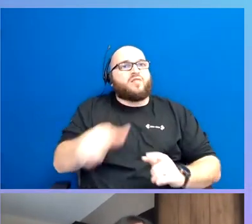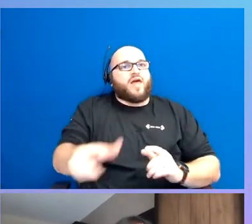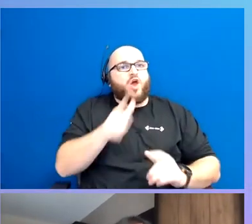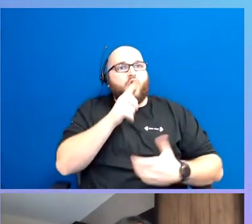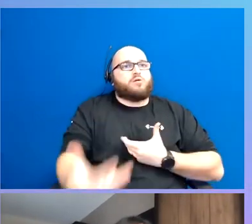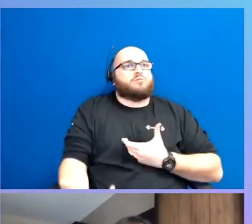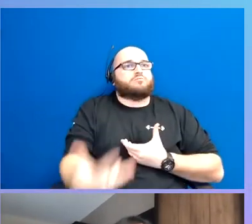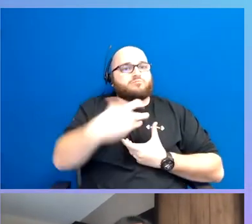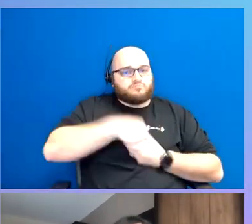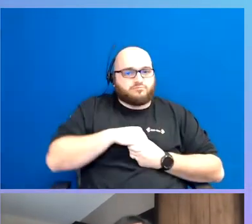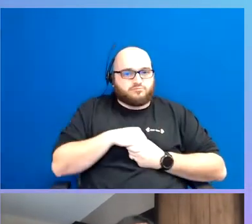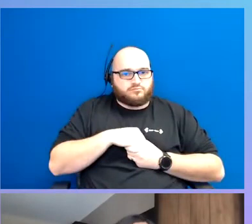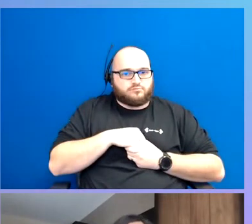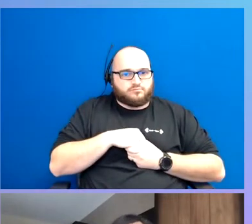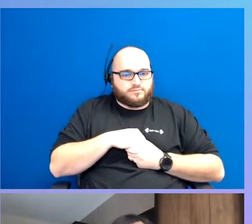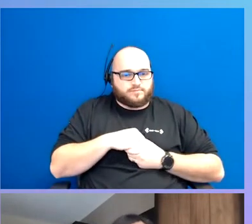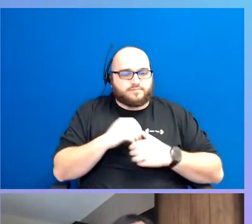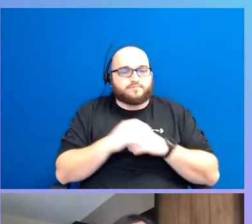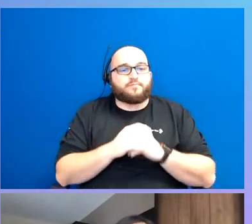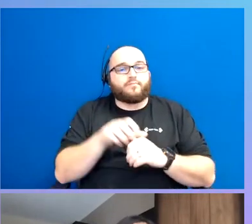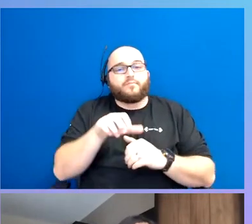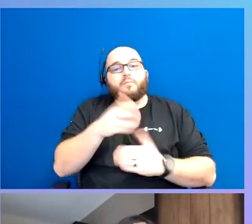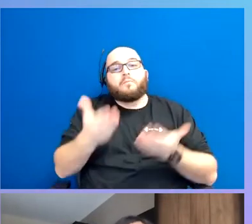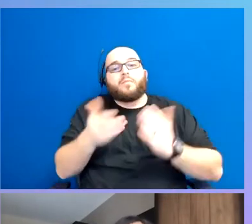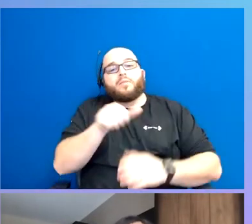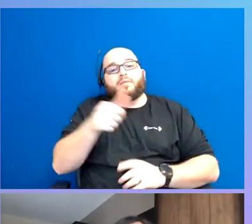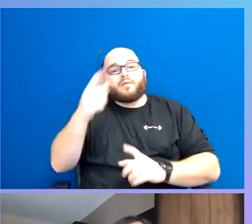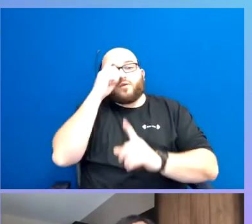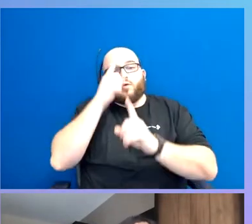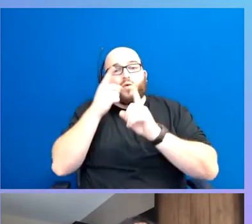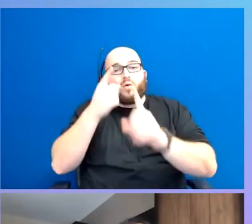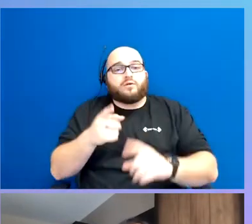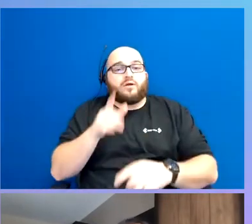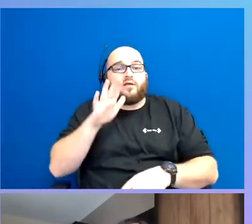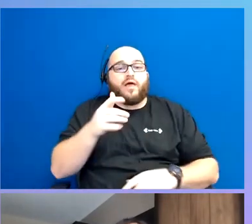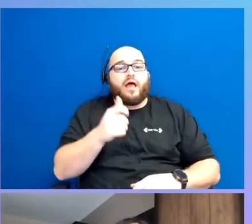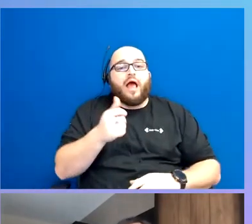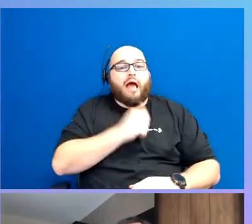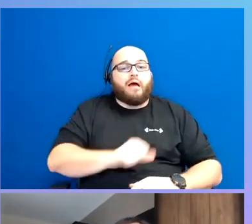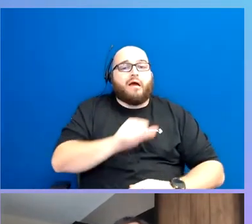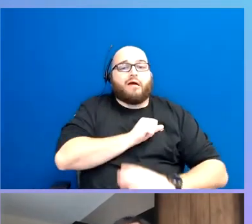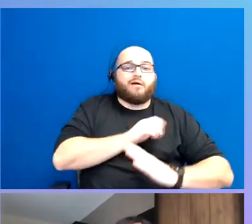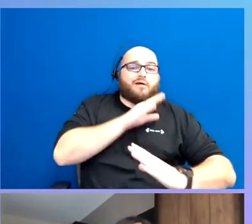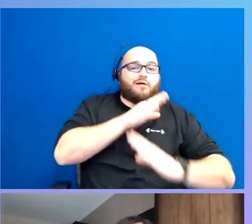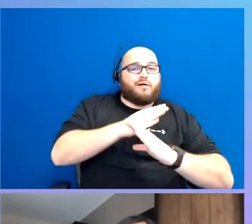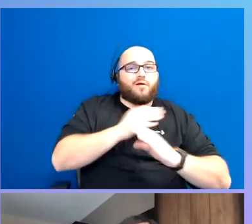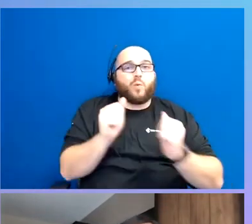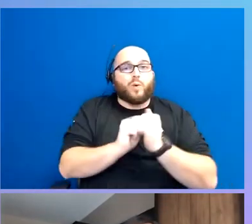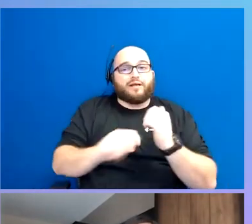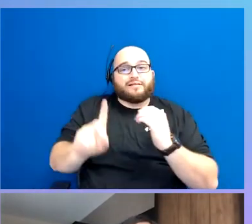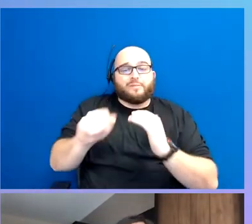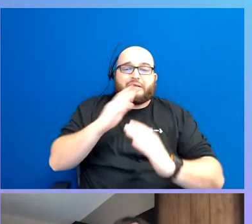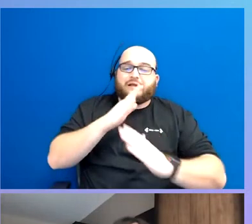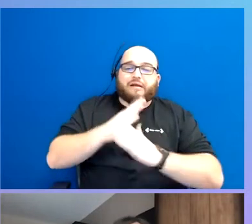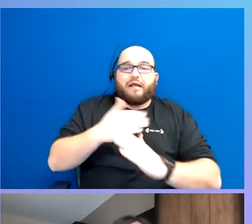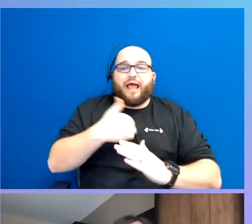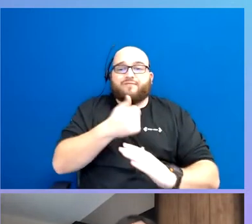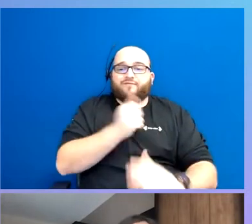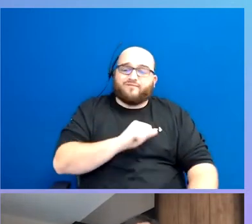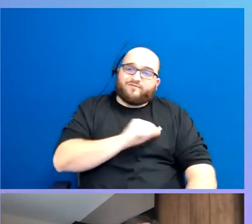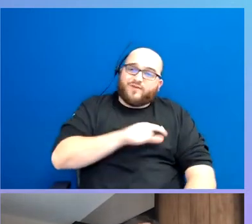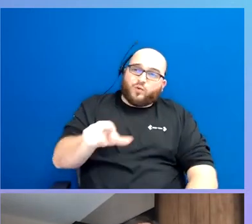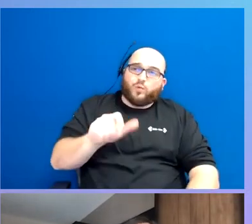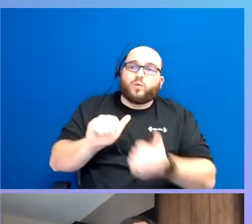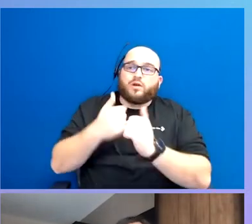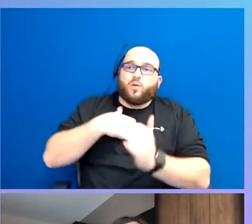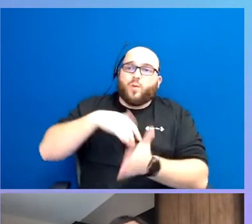content? Another goal might be, how can we remove attitudinal barriers around disability? So as a media company,